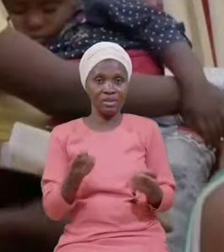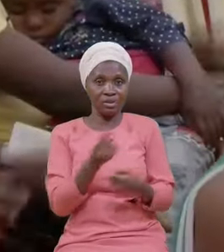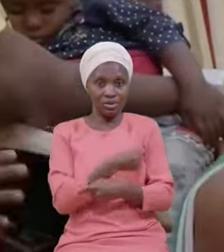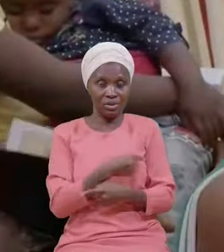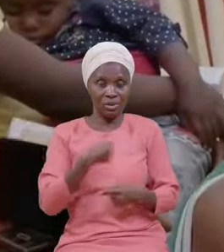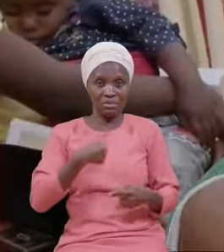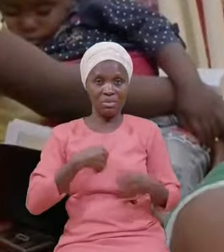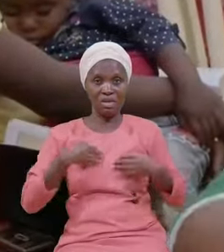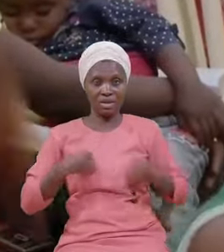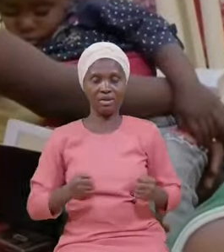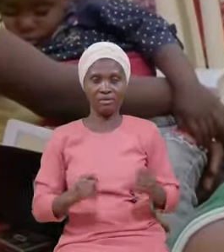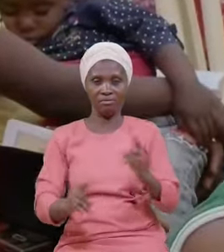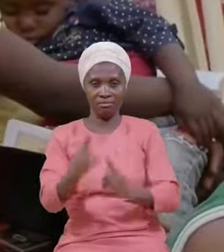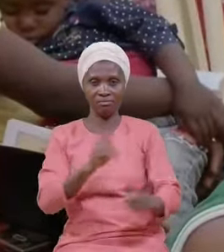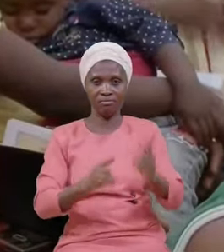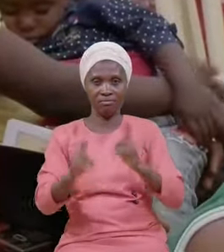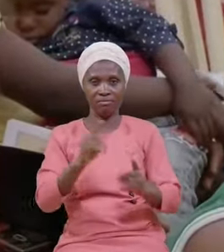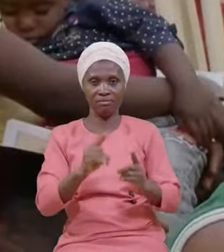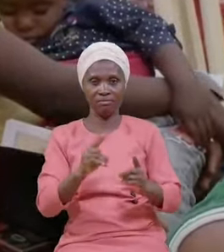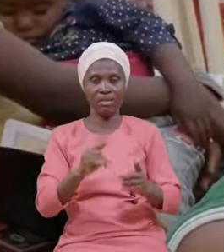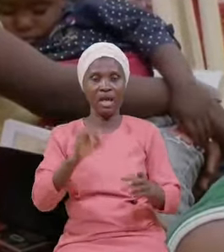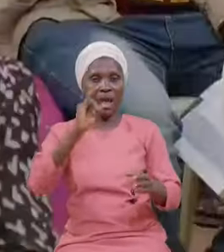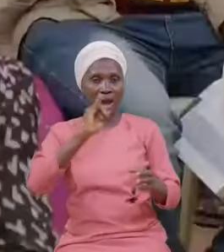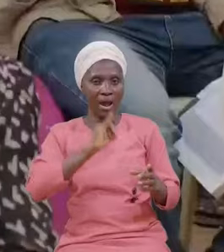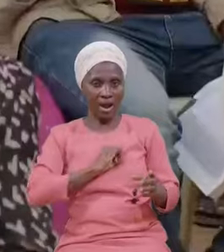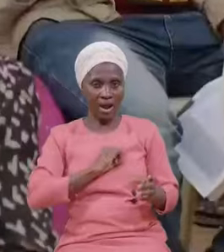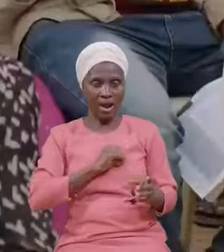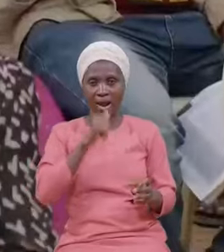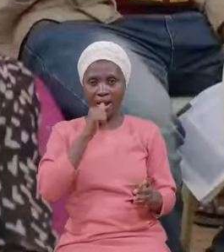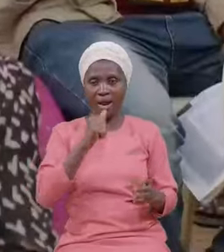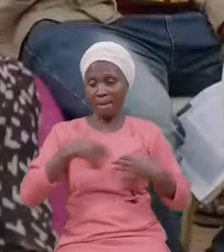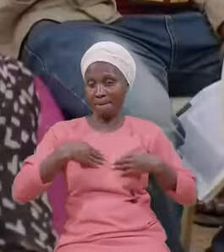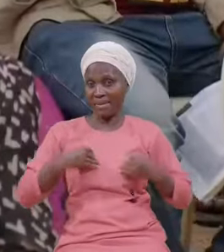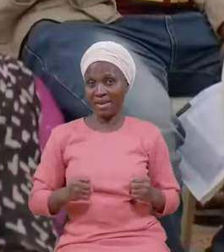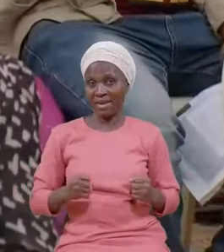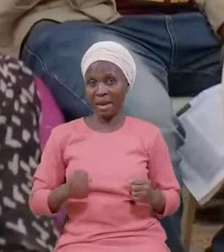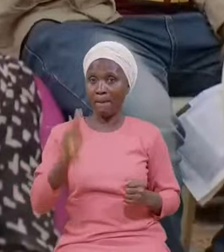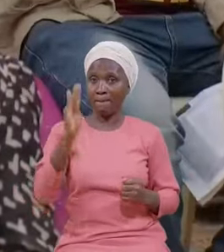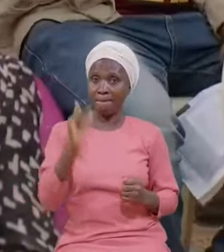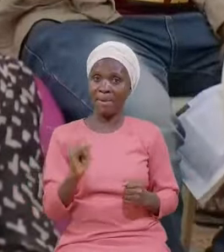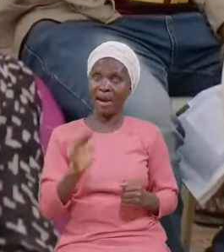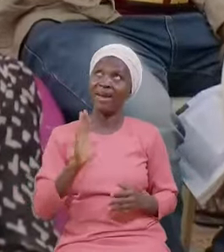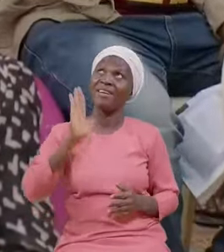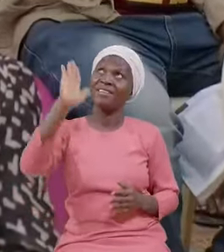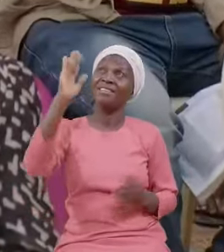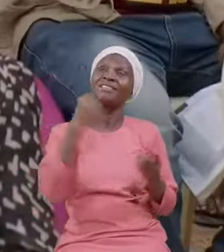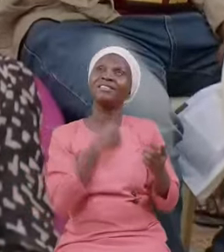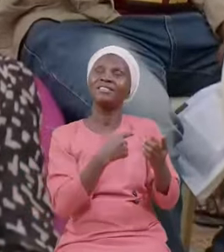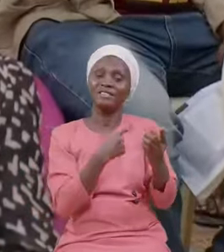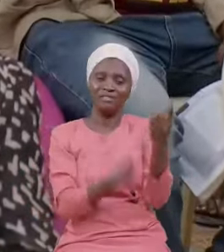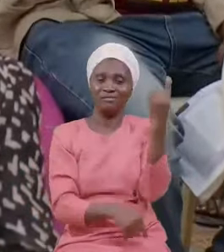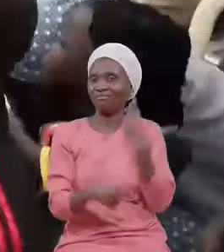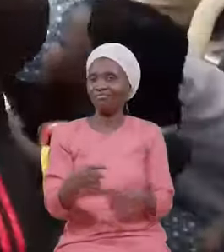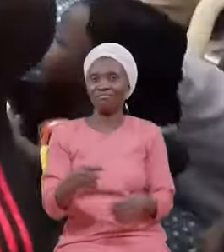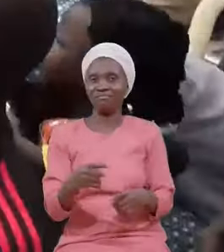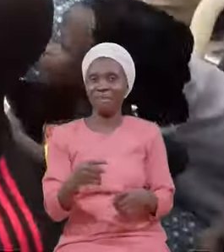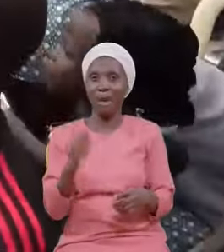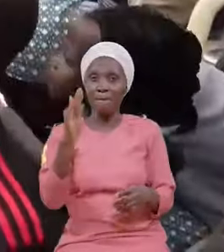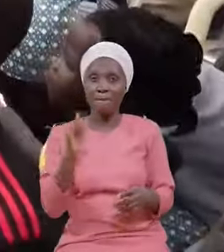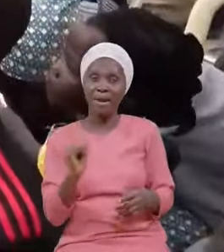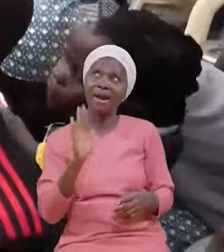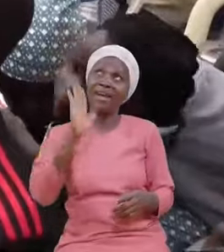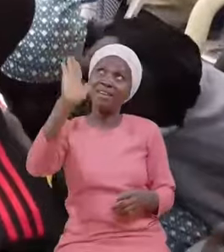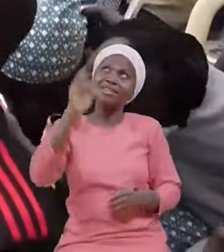healed by his stries I am healed by his suffering I am healed